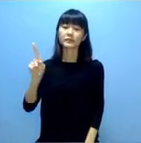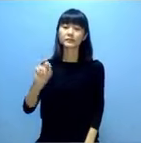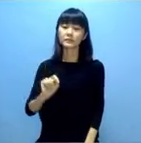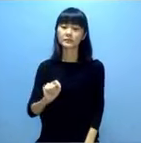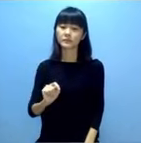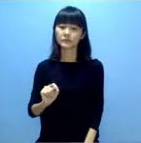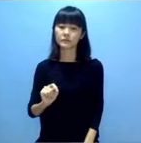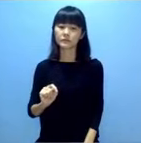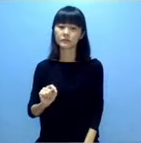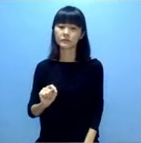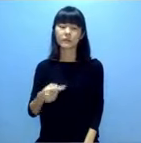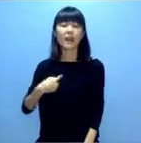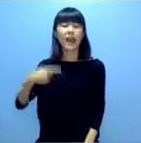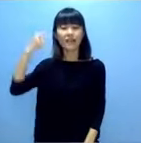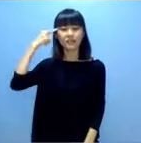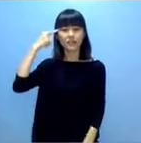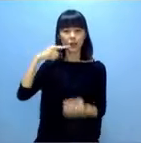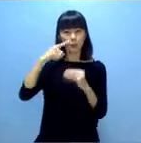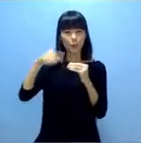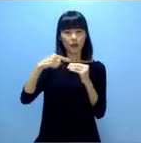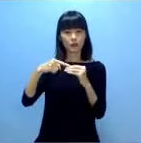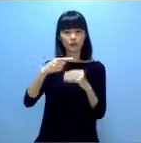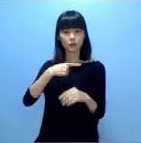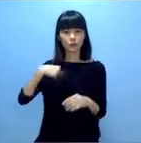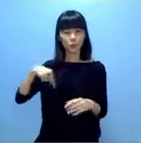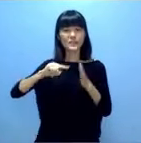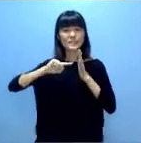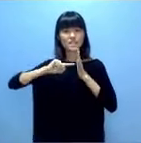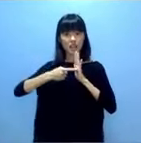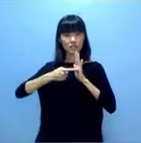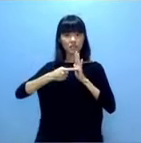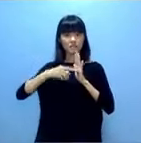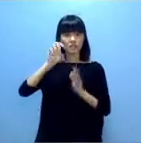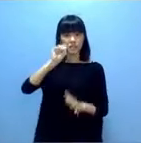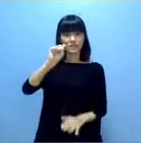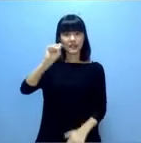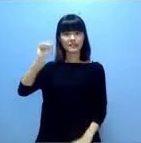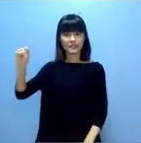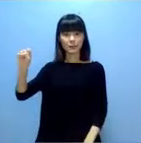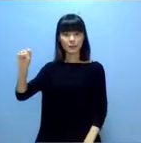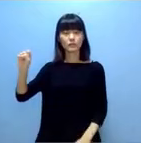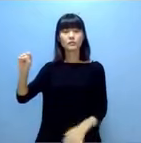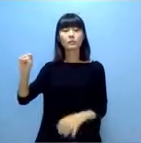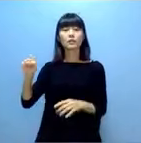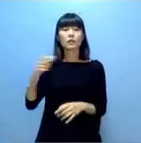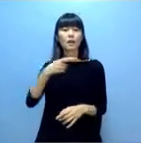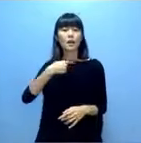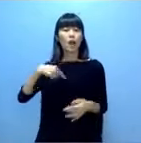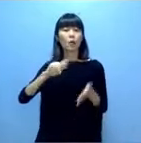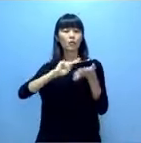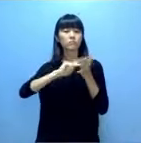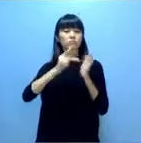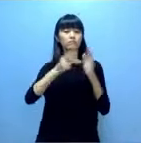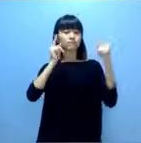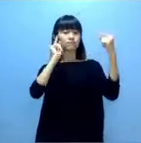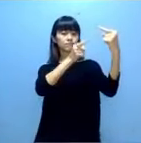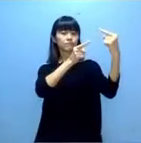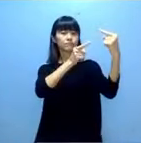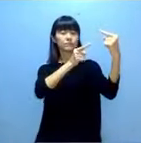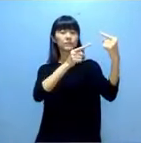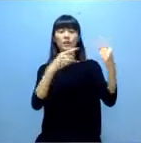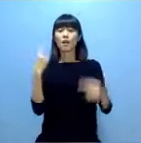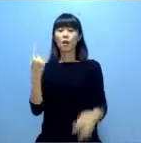I think when we started Society Staples, our intent and desire was always